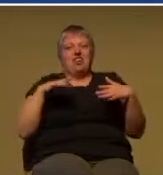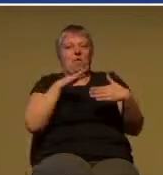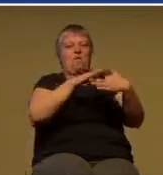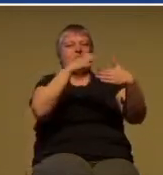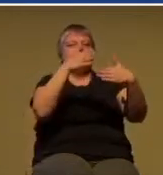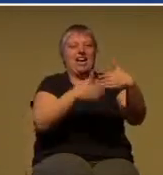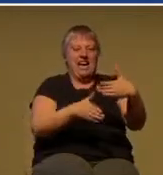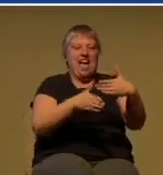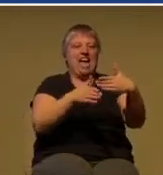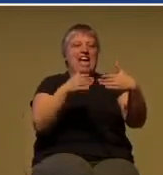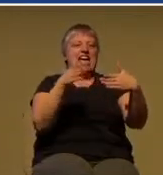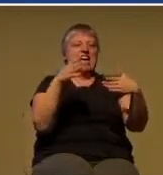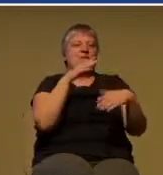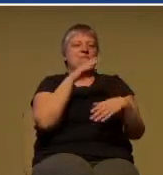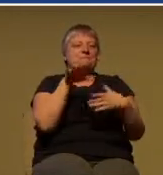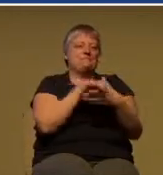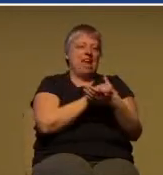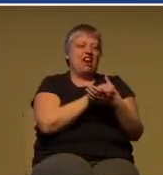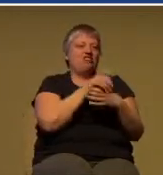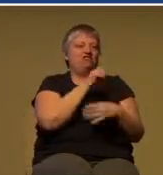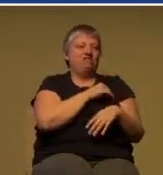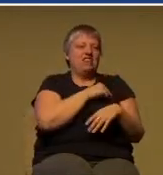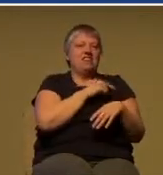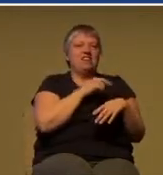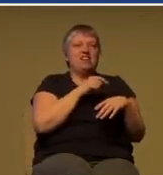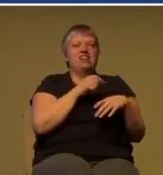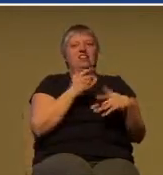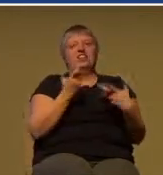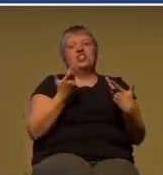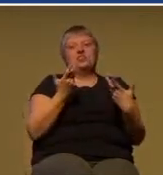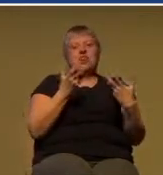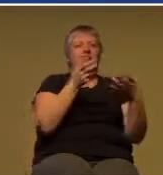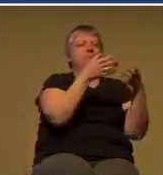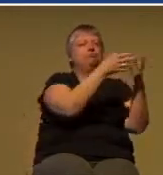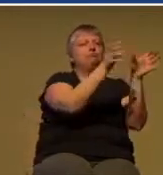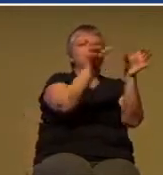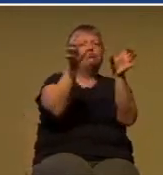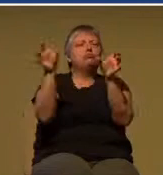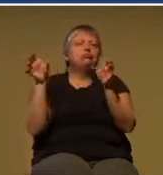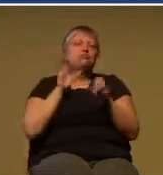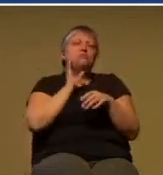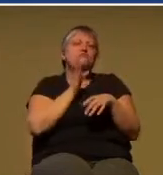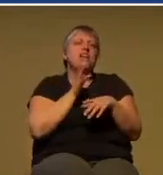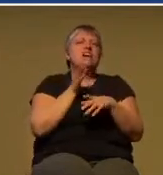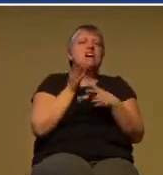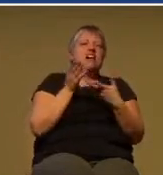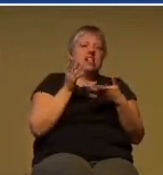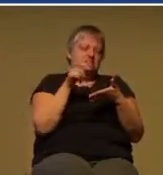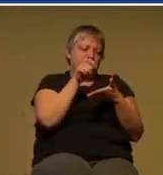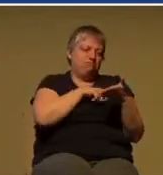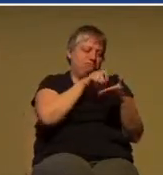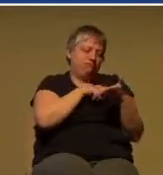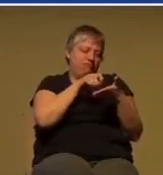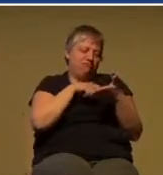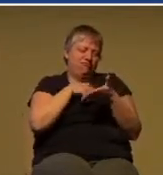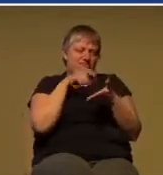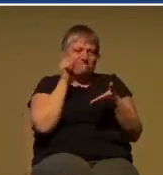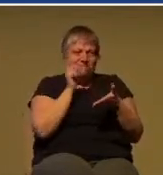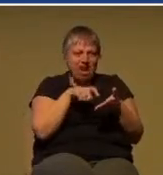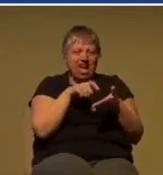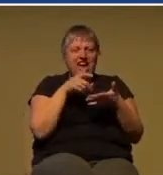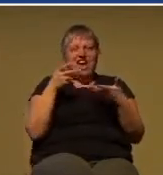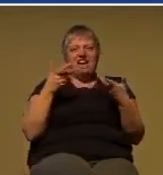it's going to mean breakout groups, share their heart, do workbook studies. And so they tailored this for